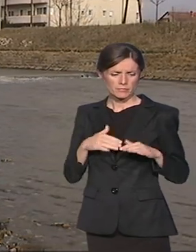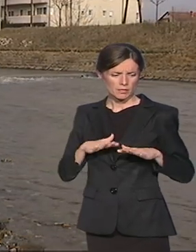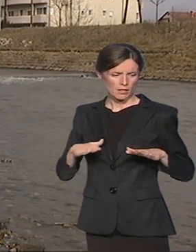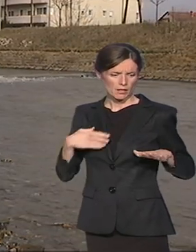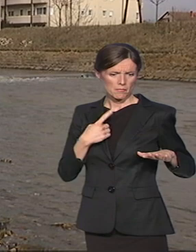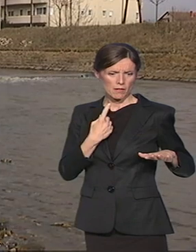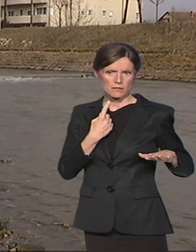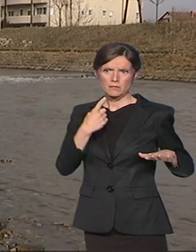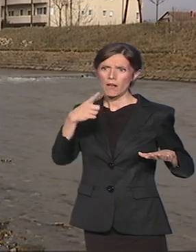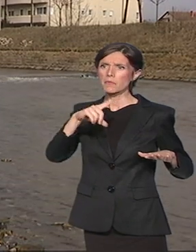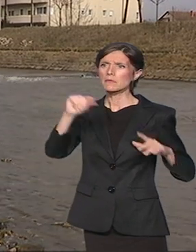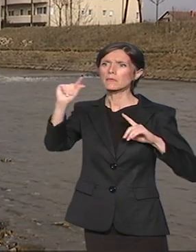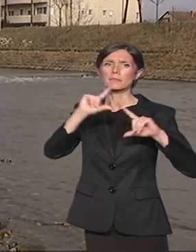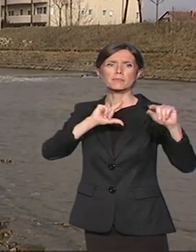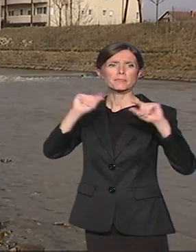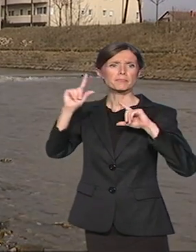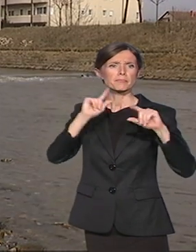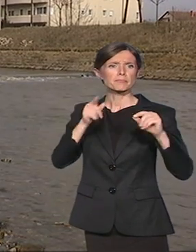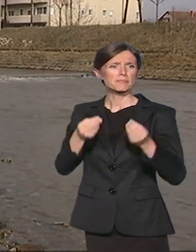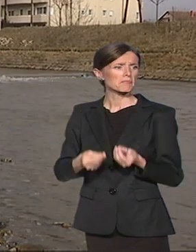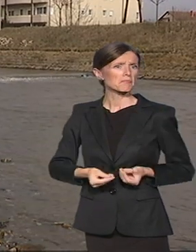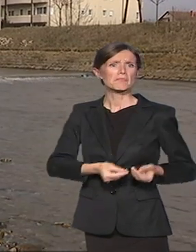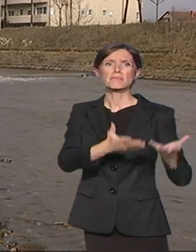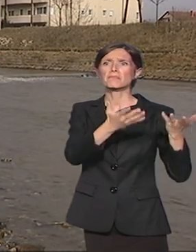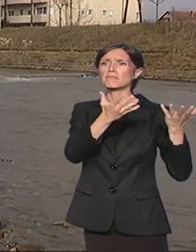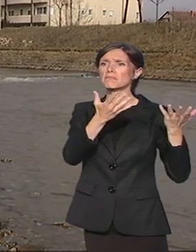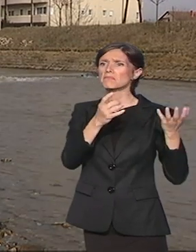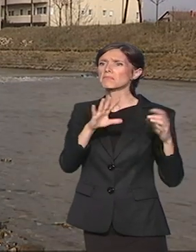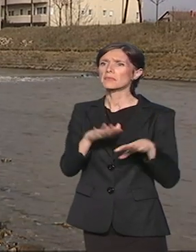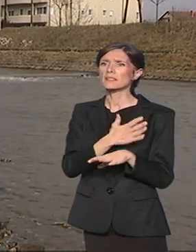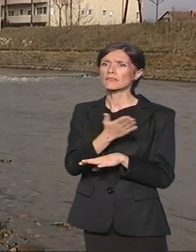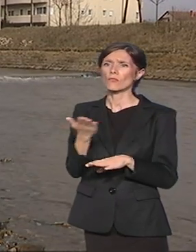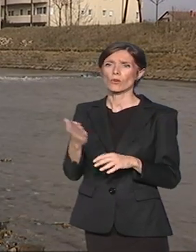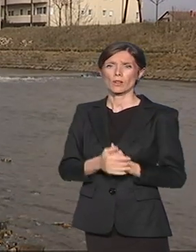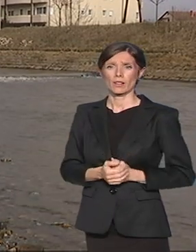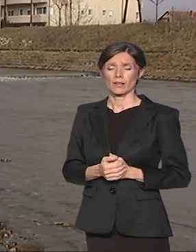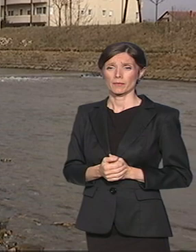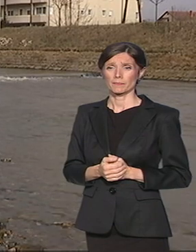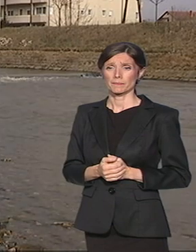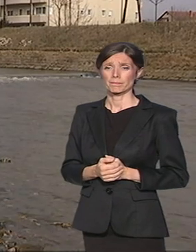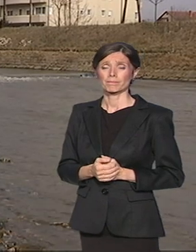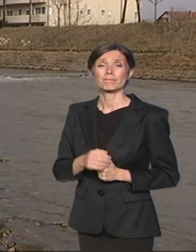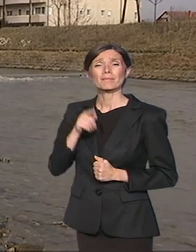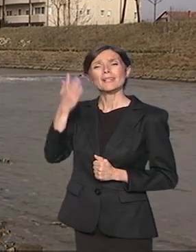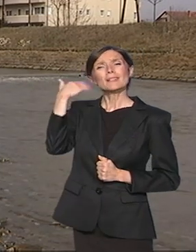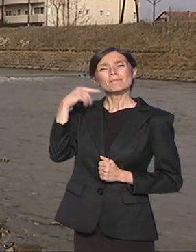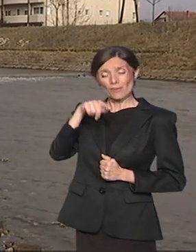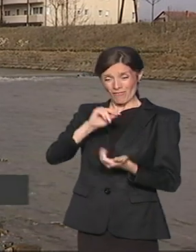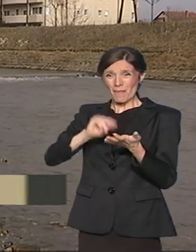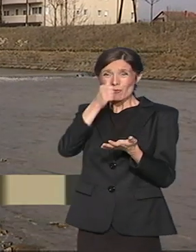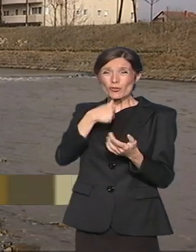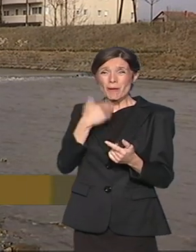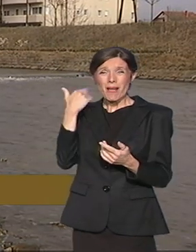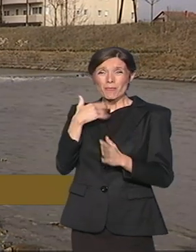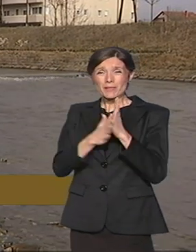to pass. That's how some of the stories of Arsene Dedić so beautifully and said